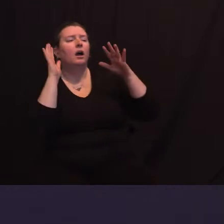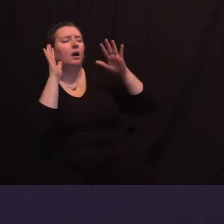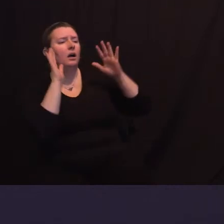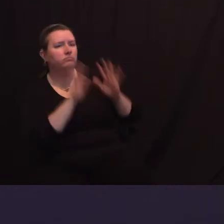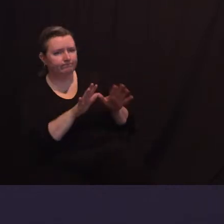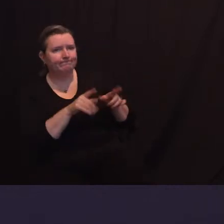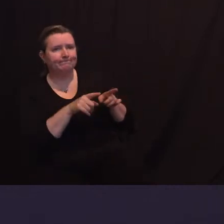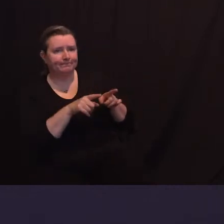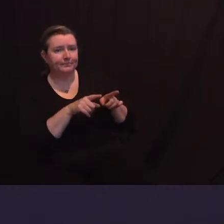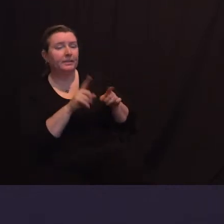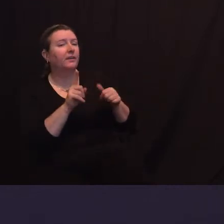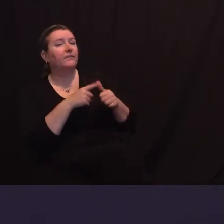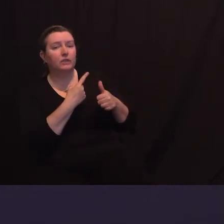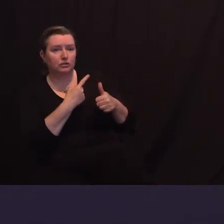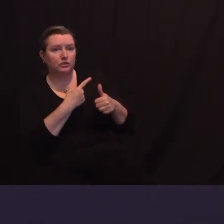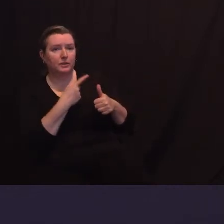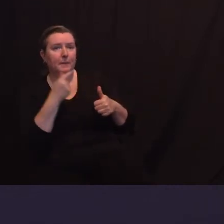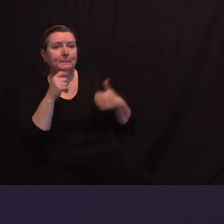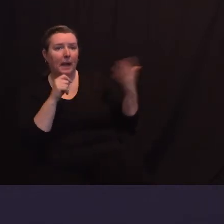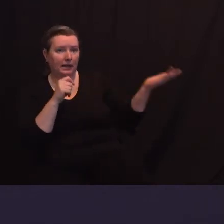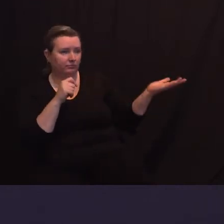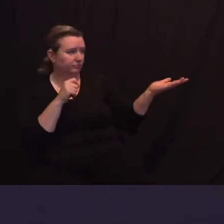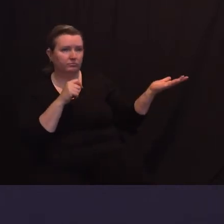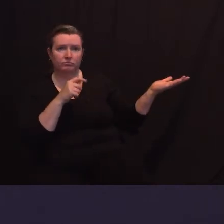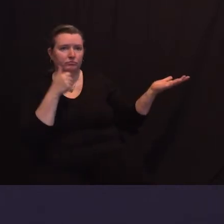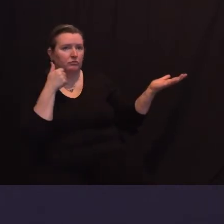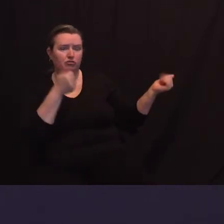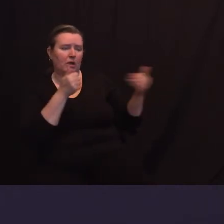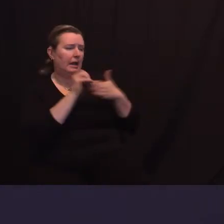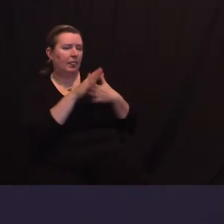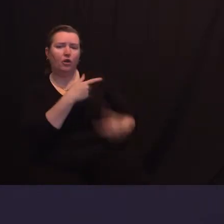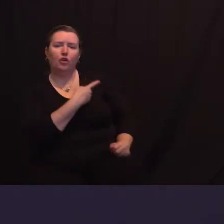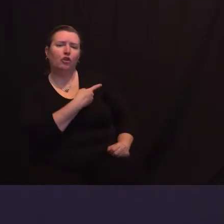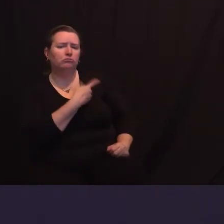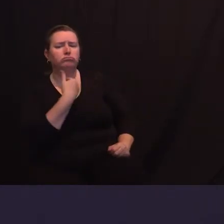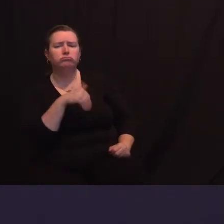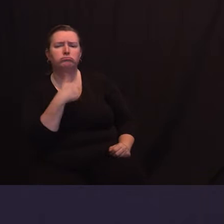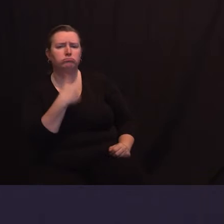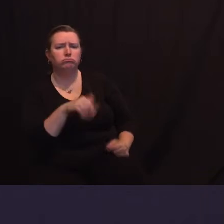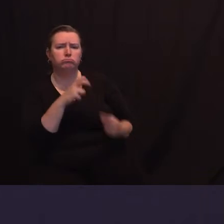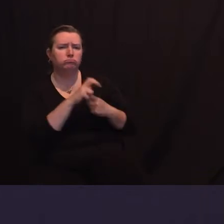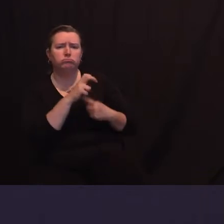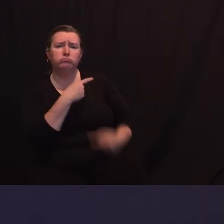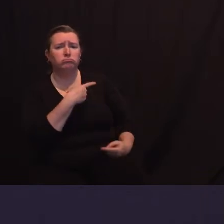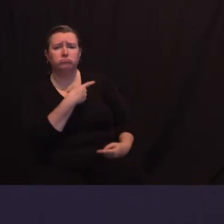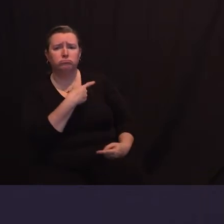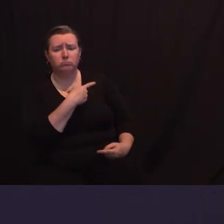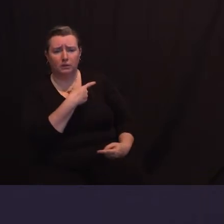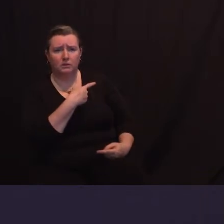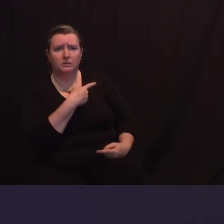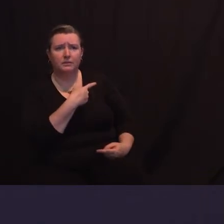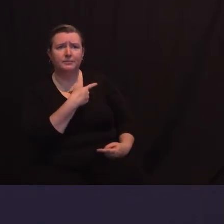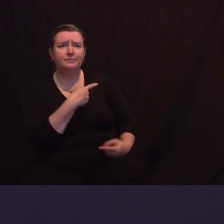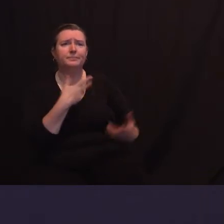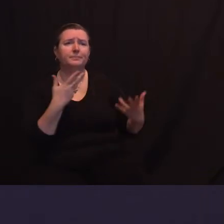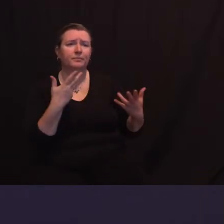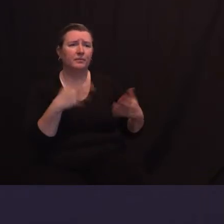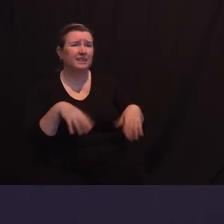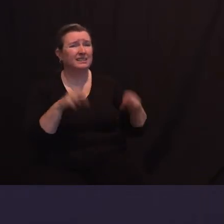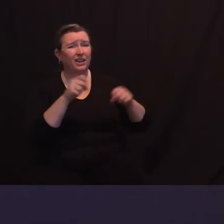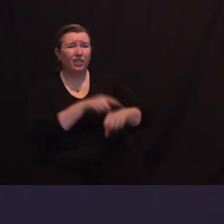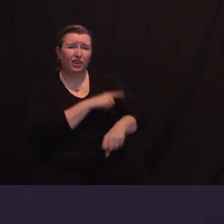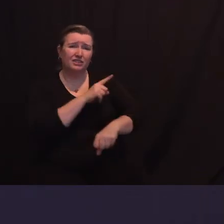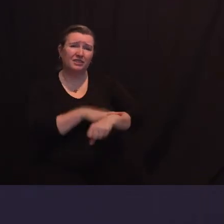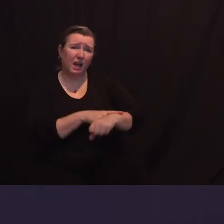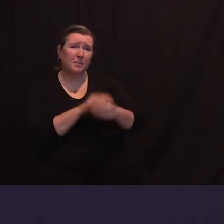most impressive leaders I've ever worked with. And I remain confident, while it may have taken a long time, this